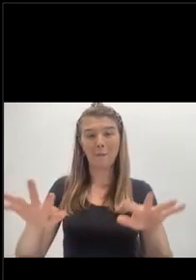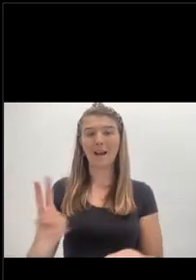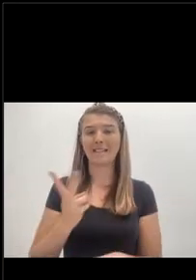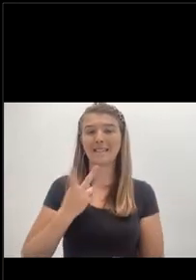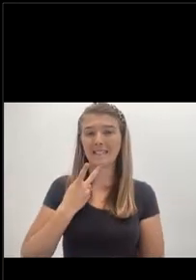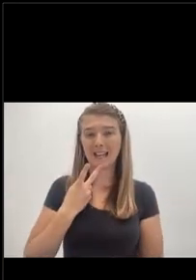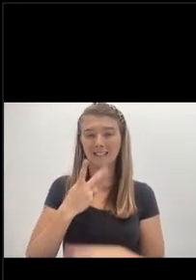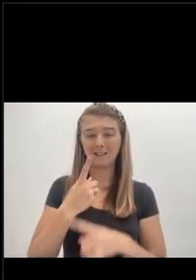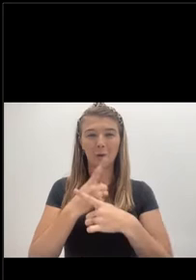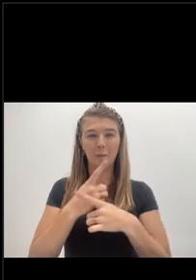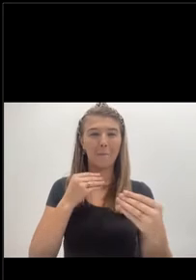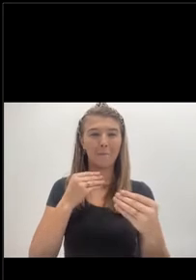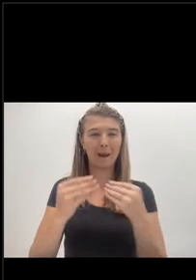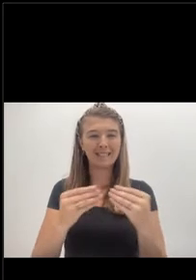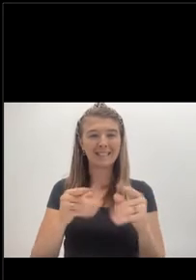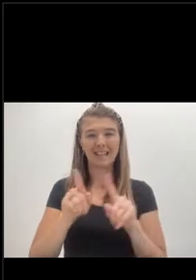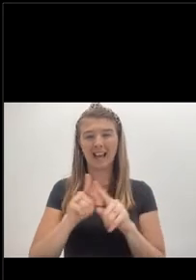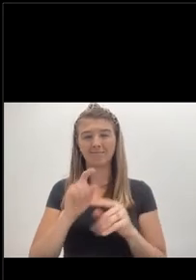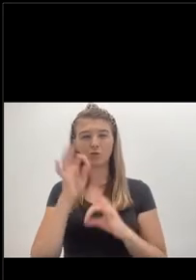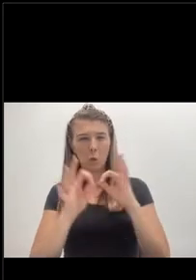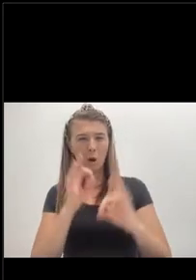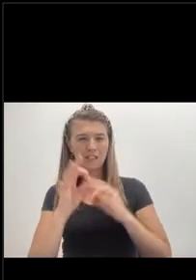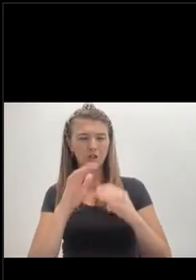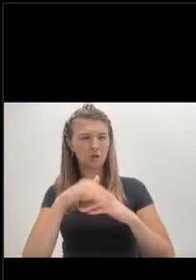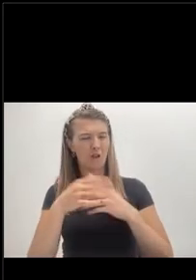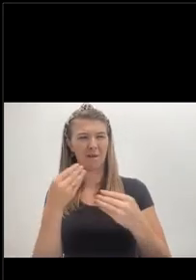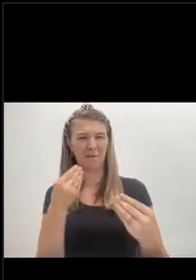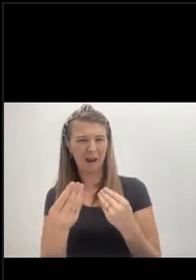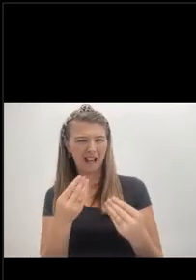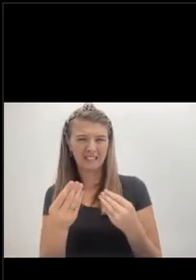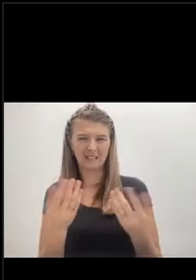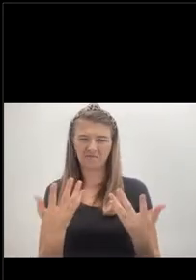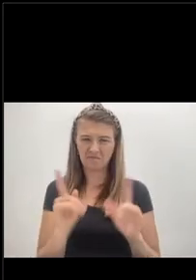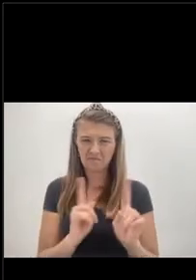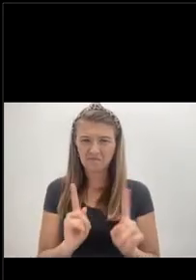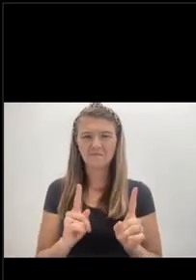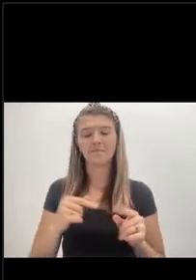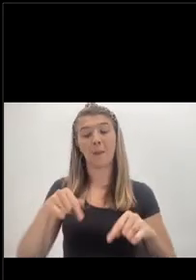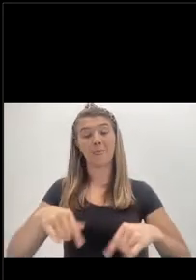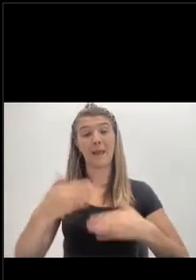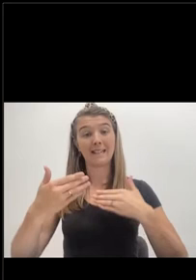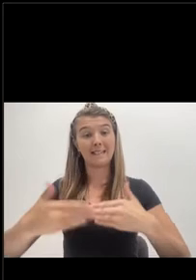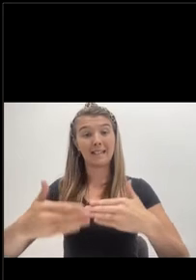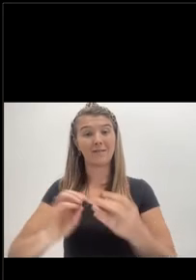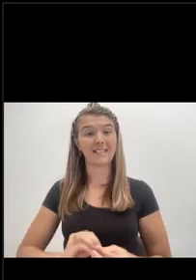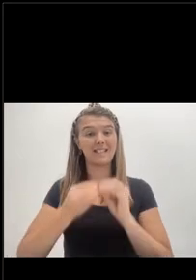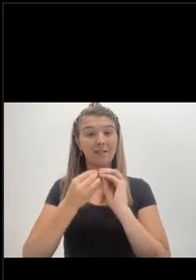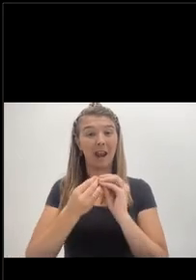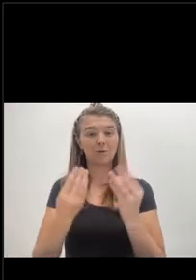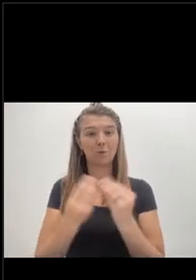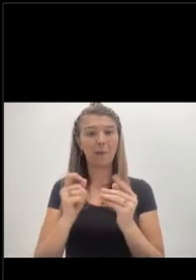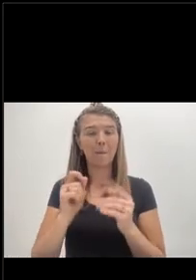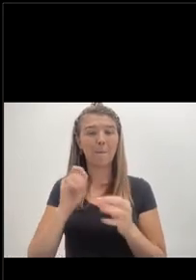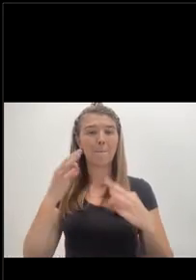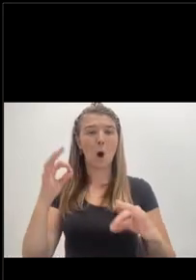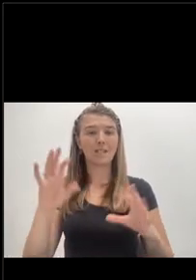and some of the big questions surrounding plastics. And we've developed this series in partnership with the policy group at the Royal Society of Chemistry.